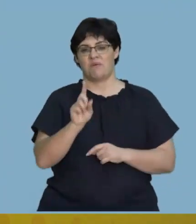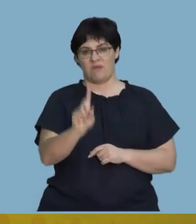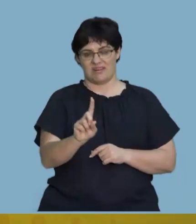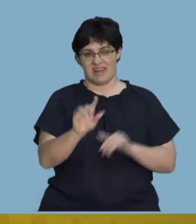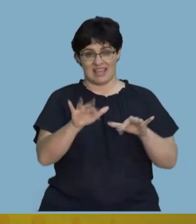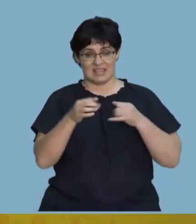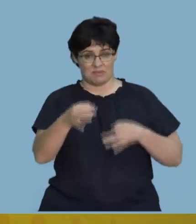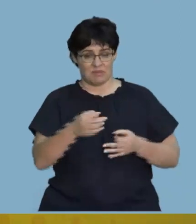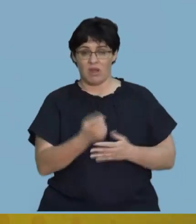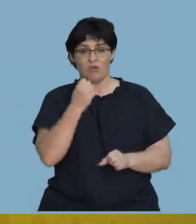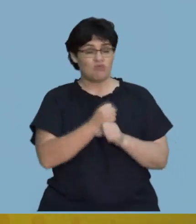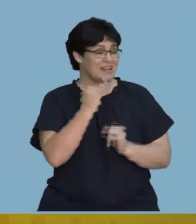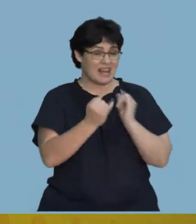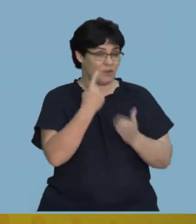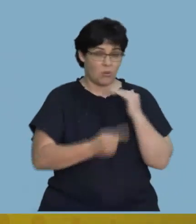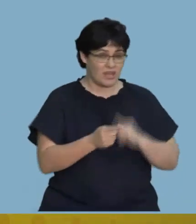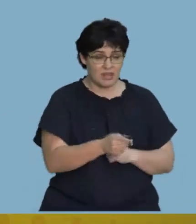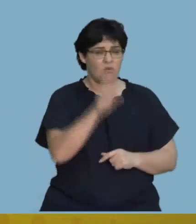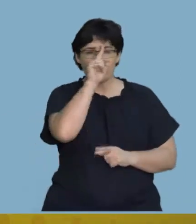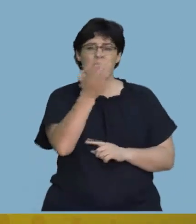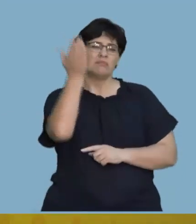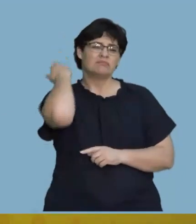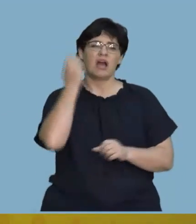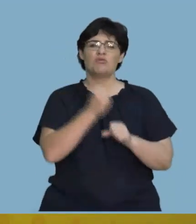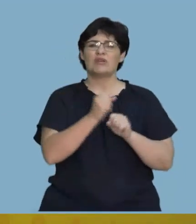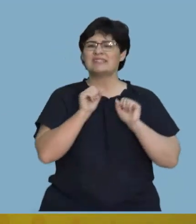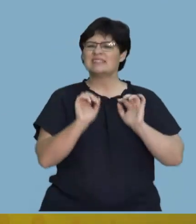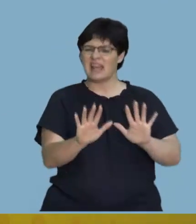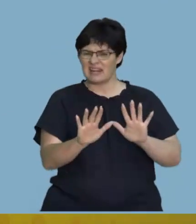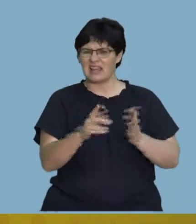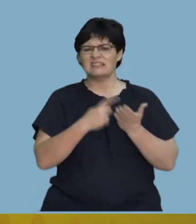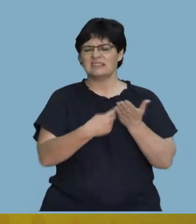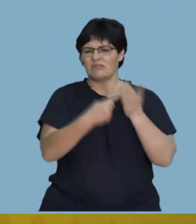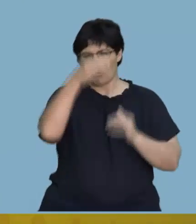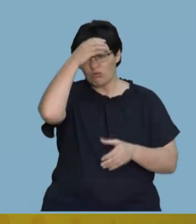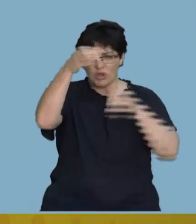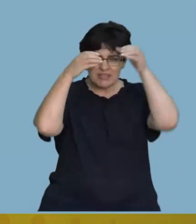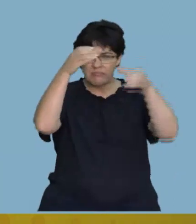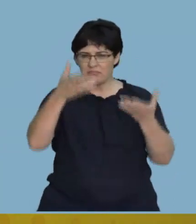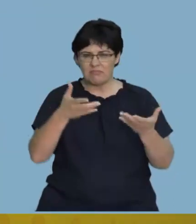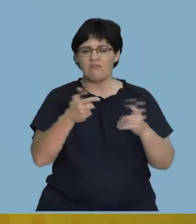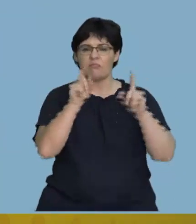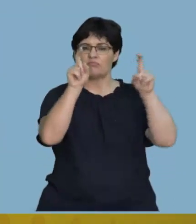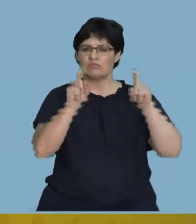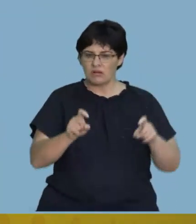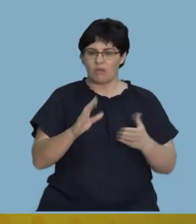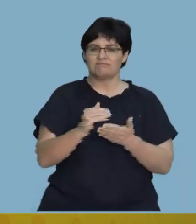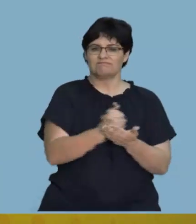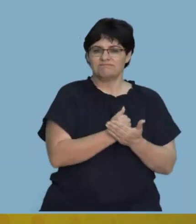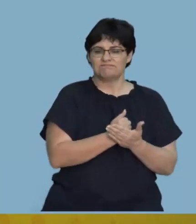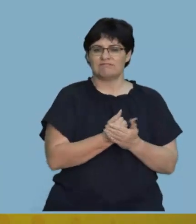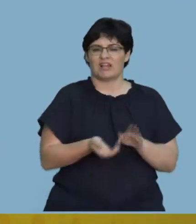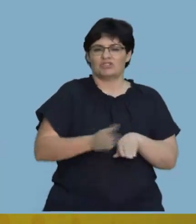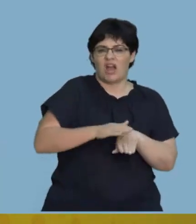not only grade 11, because remember in grade 10 you would have discussed some concepts around the principle of conservation of charge,